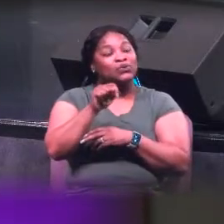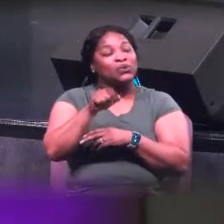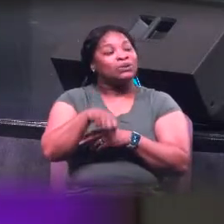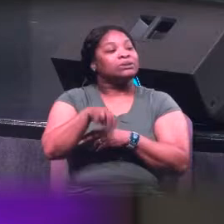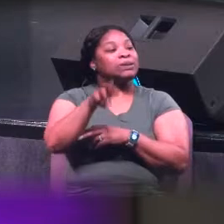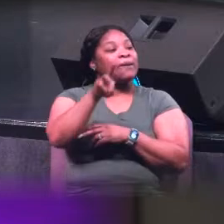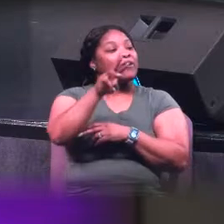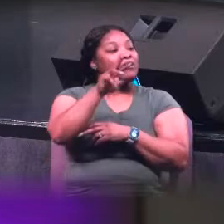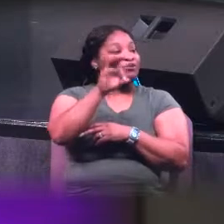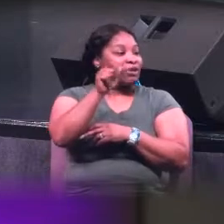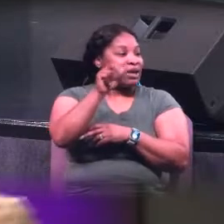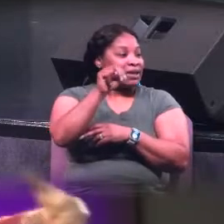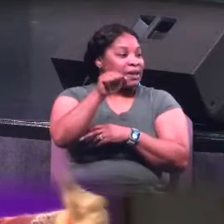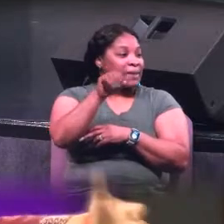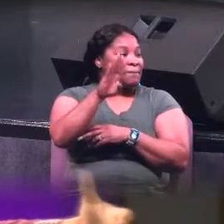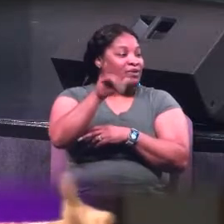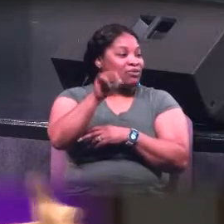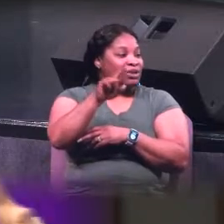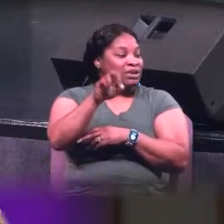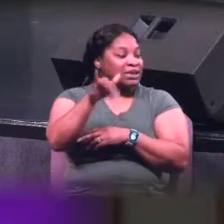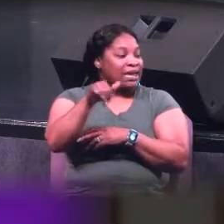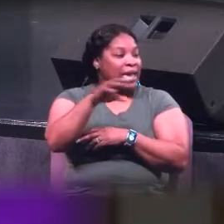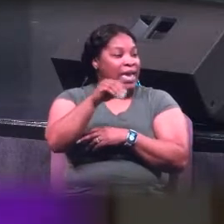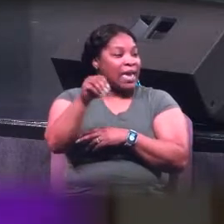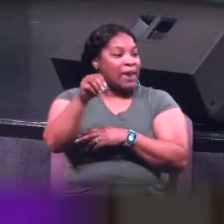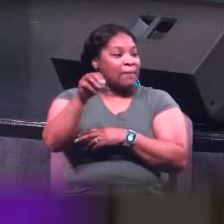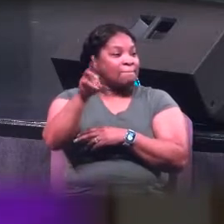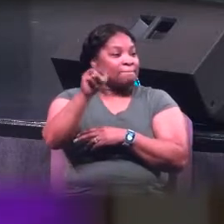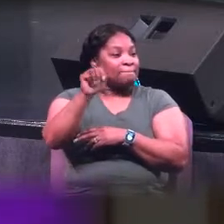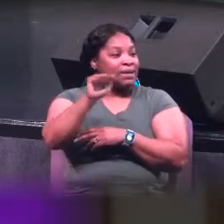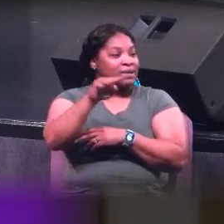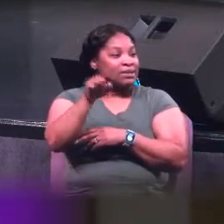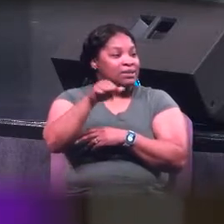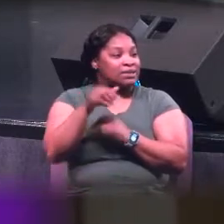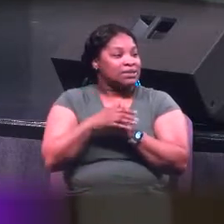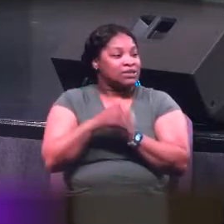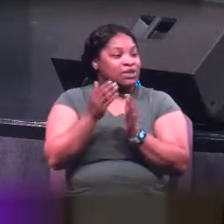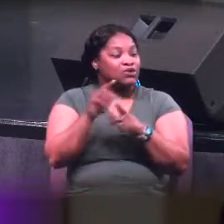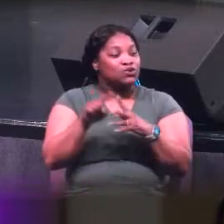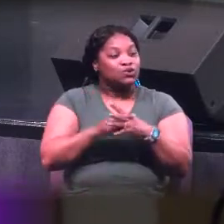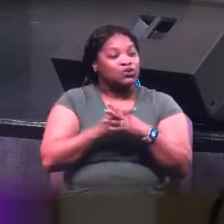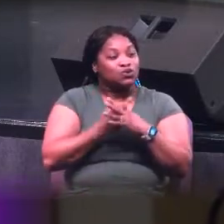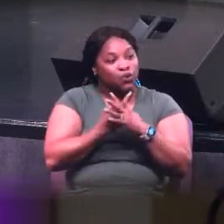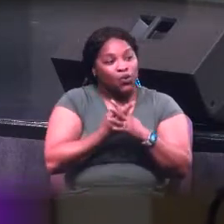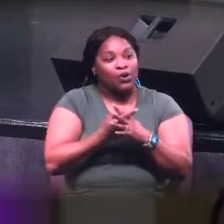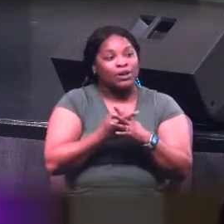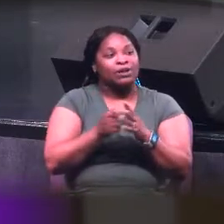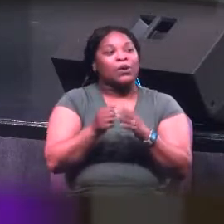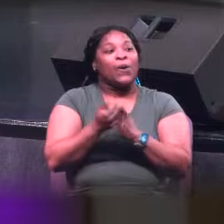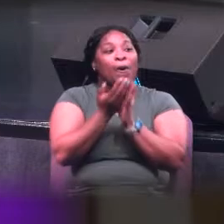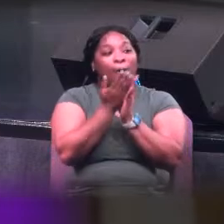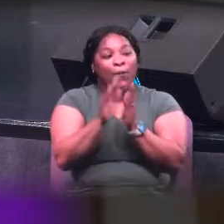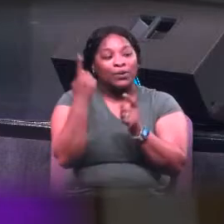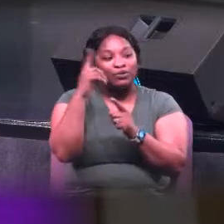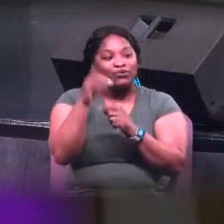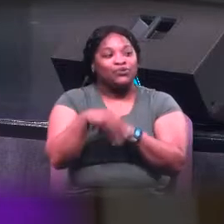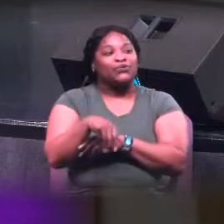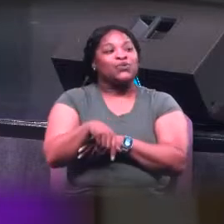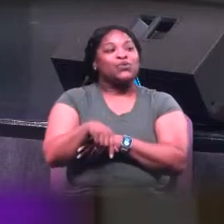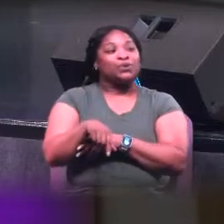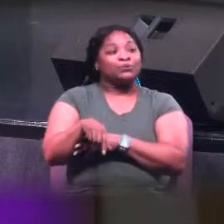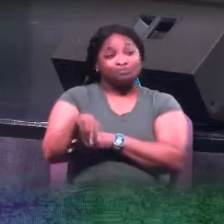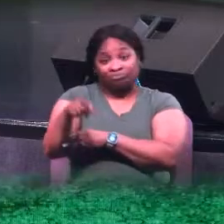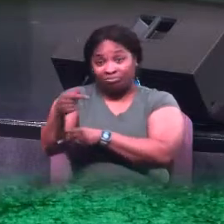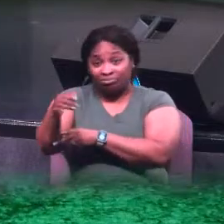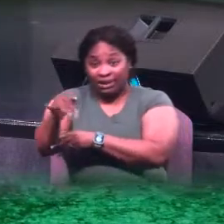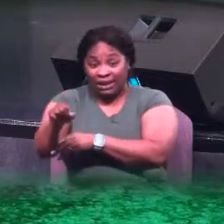and Maze, and they started out by opening for Marvin Gaye's shows in 1971. And